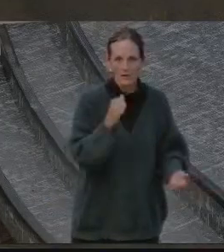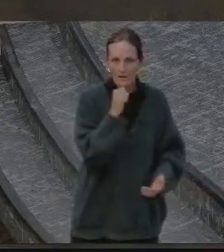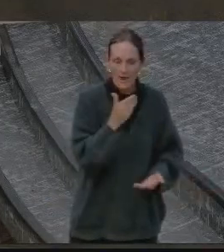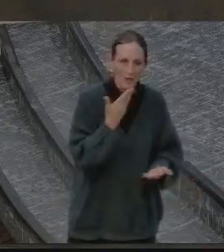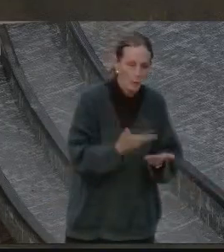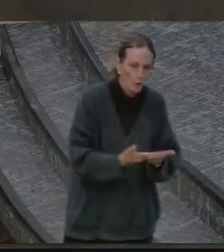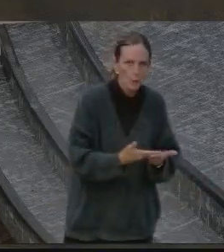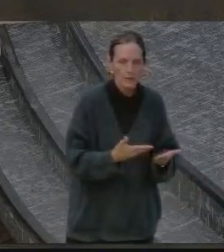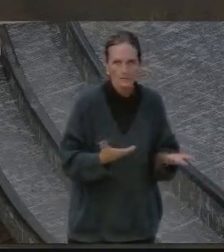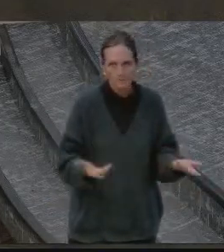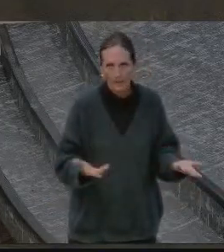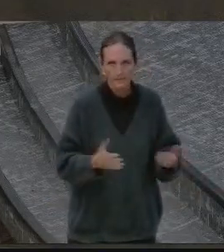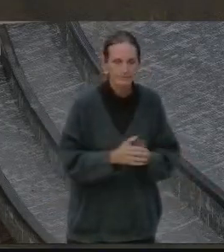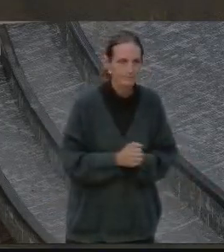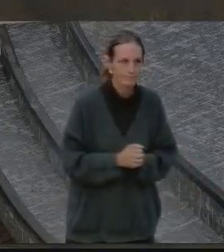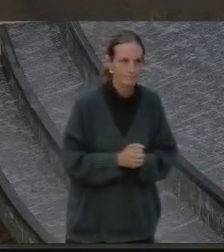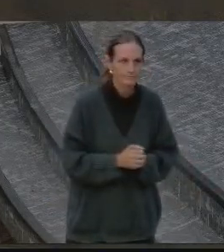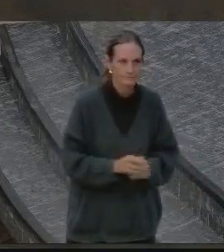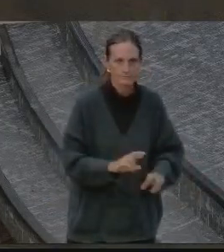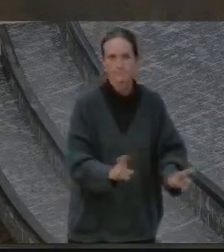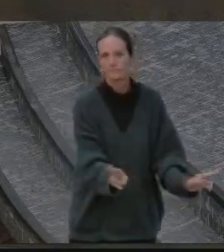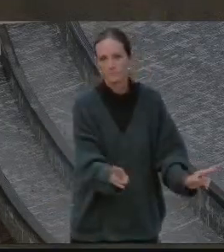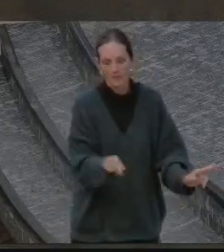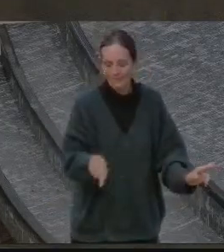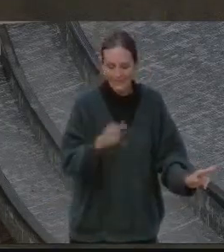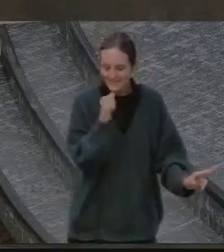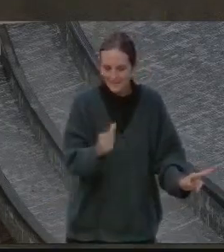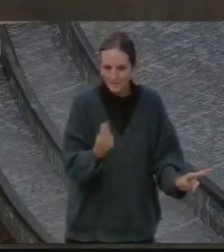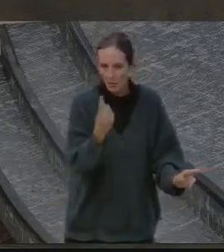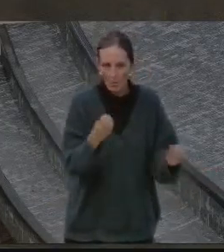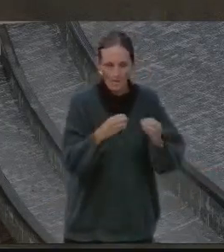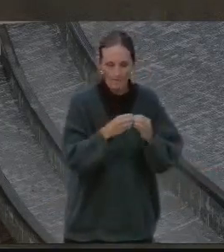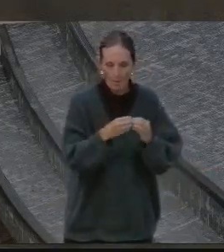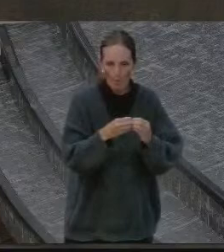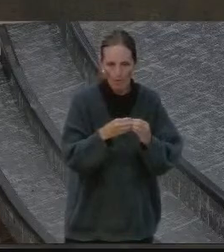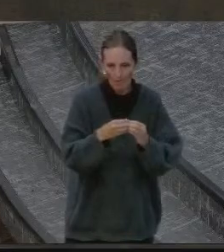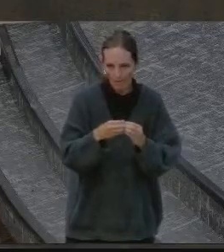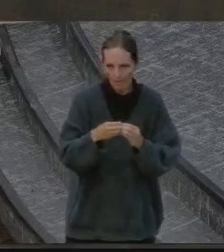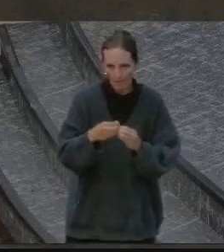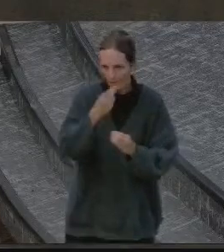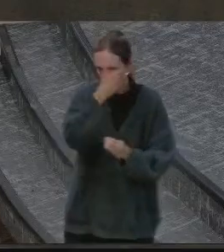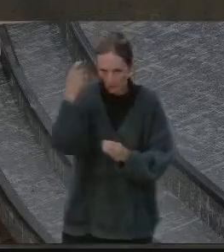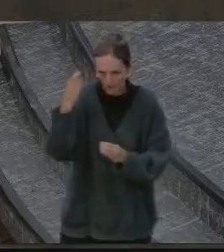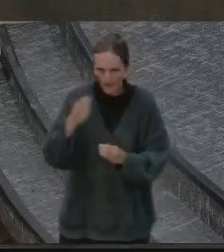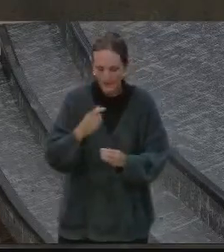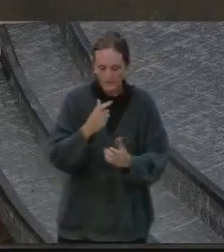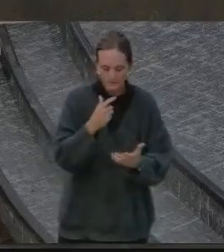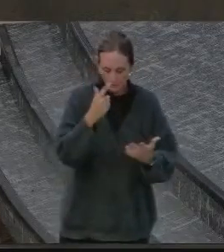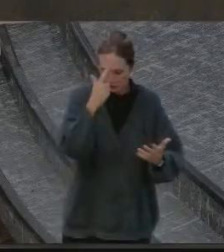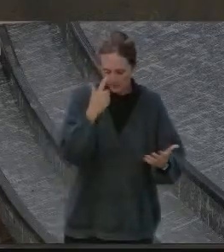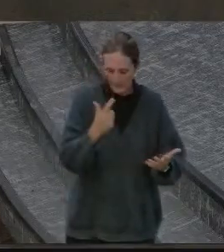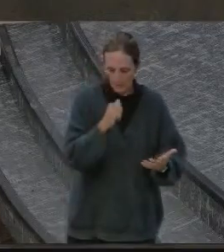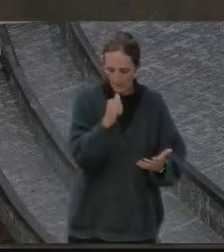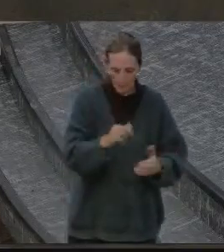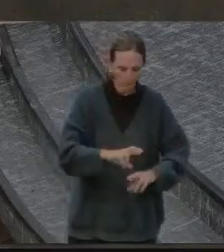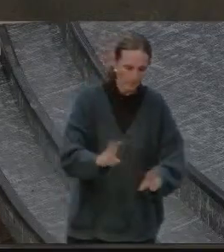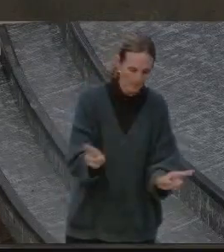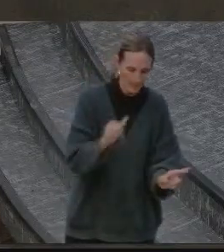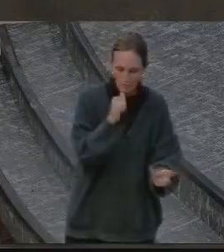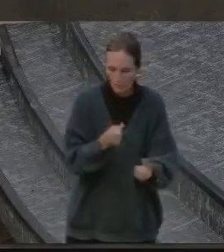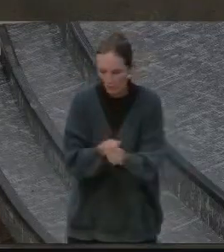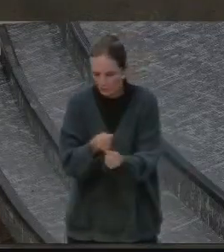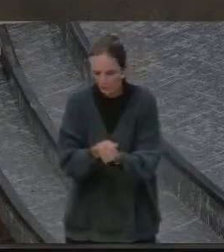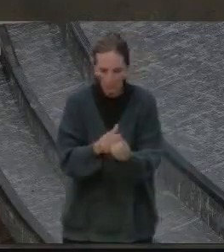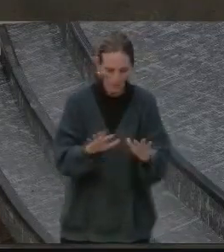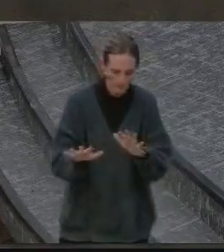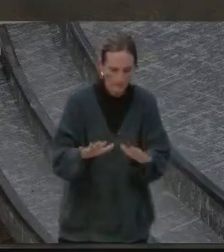good, but this is not one more area of trauma to know that we weren't prepared and we weren't supporting those efforts. So. Thank